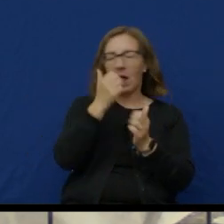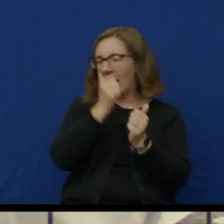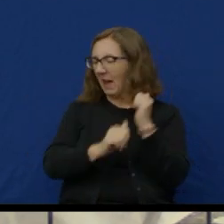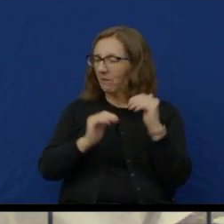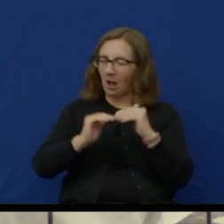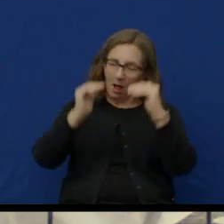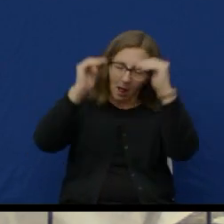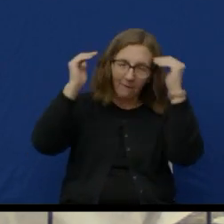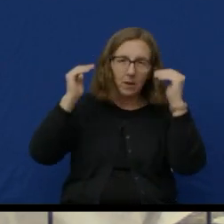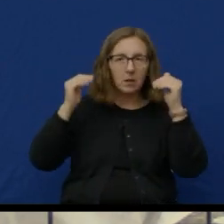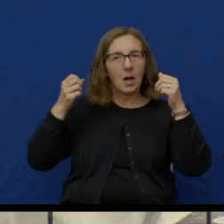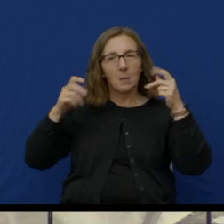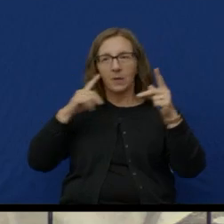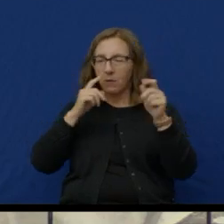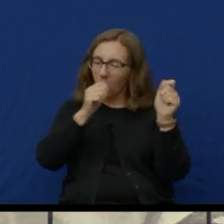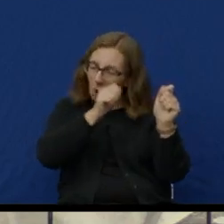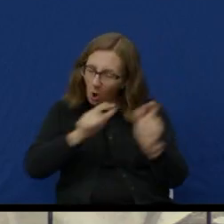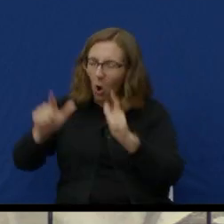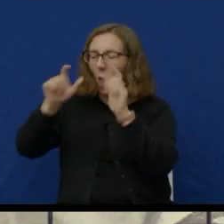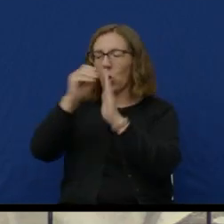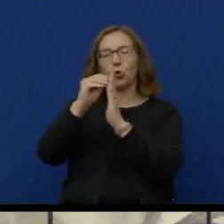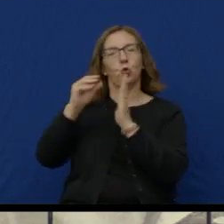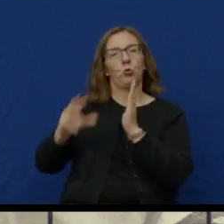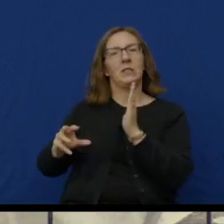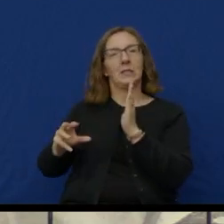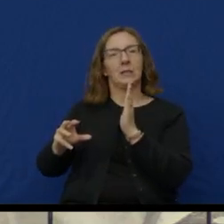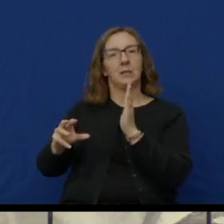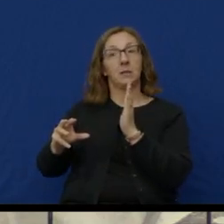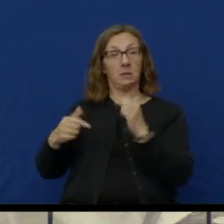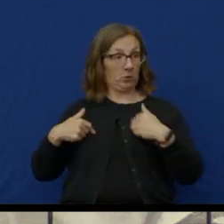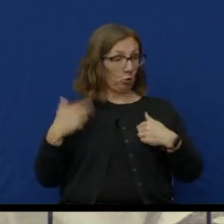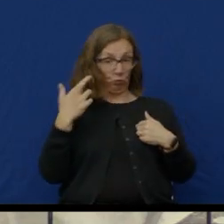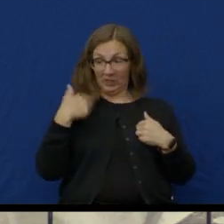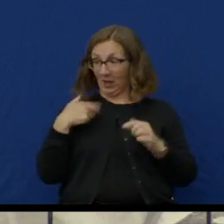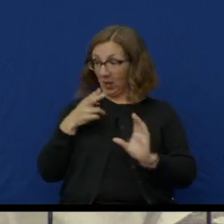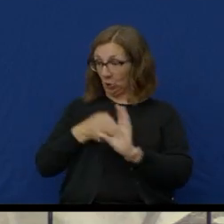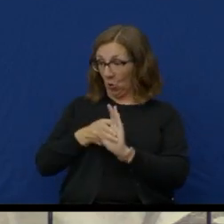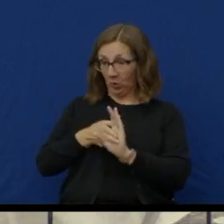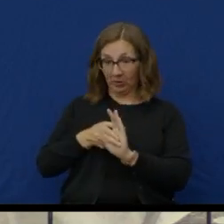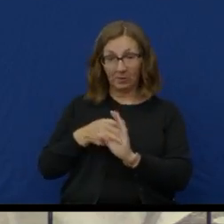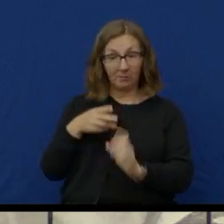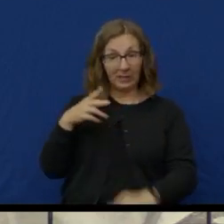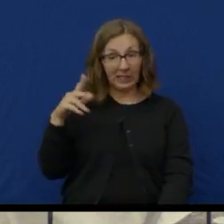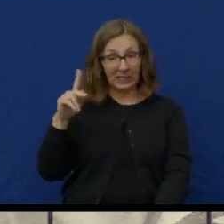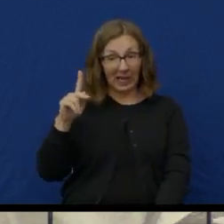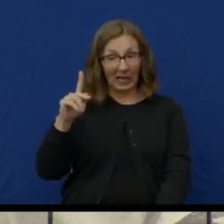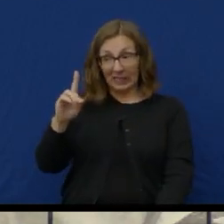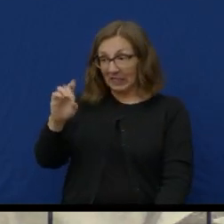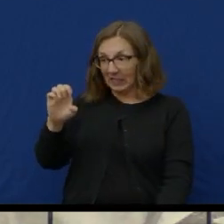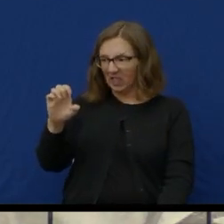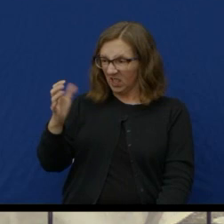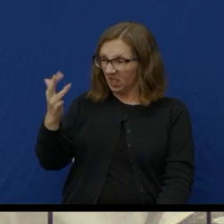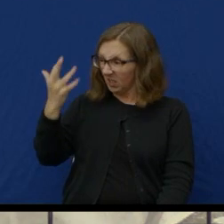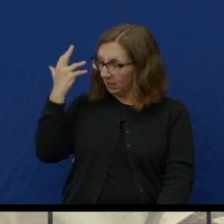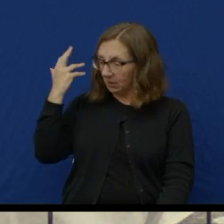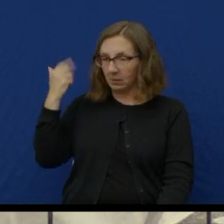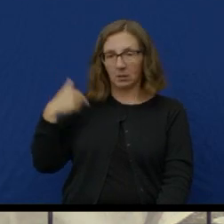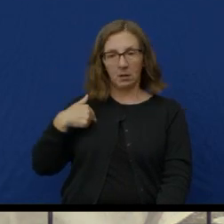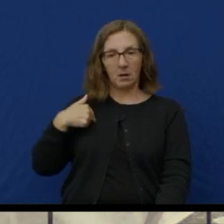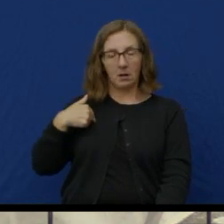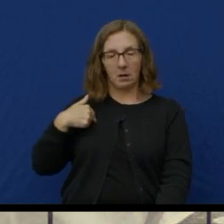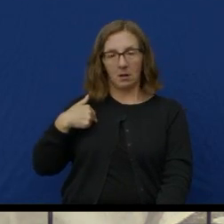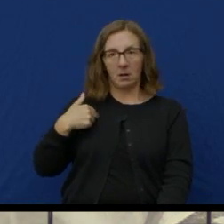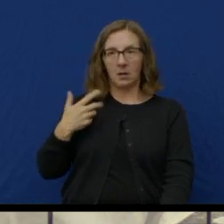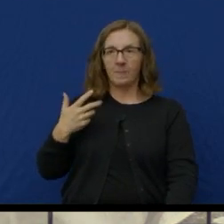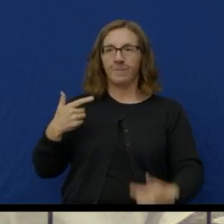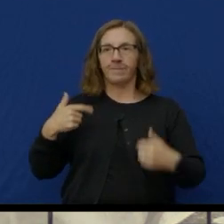and opportunity for all students across the state. And it's the main reason I joined the Department of Education many years ago. As most of you heard me say, I'm really known as Mrs.